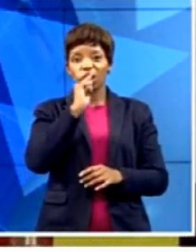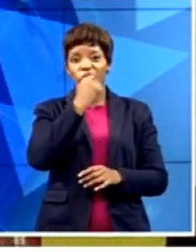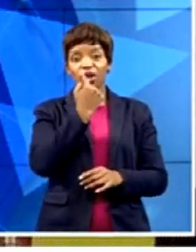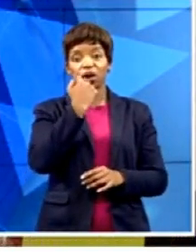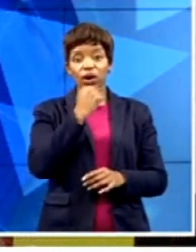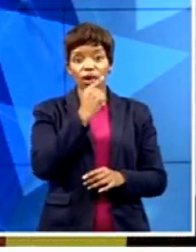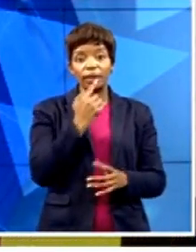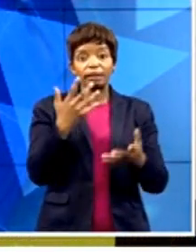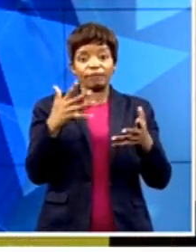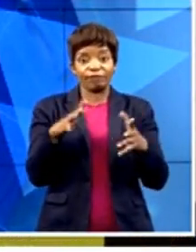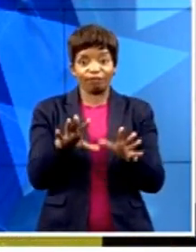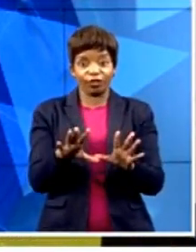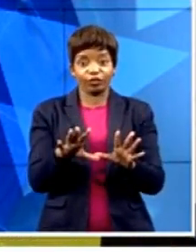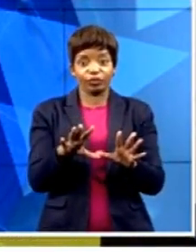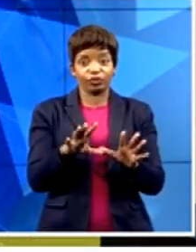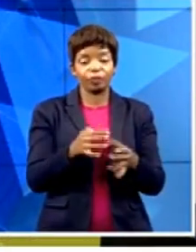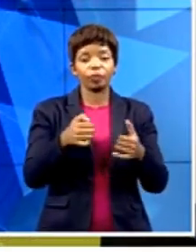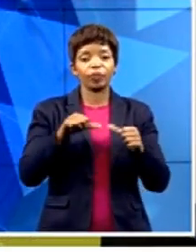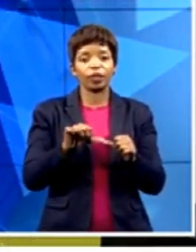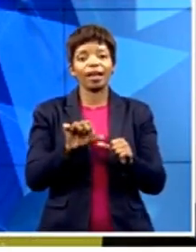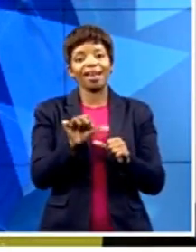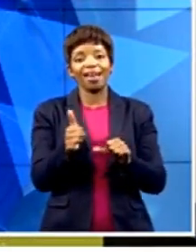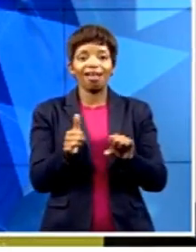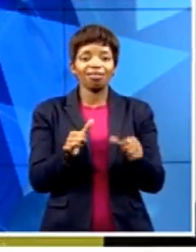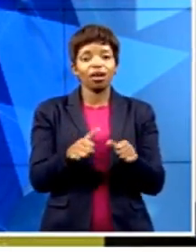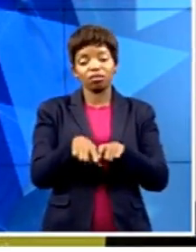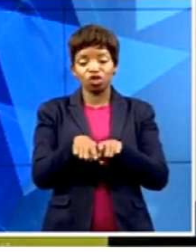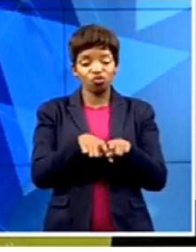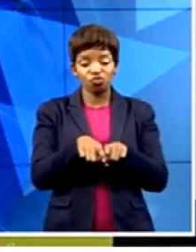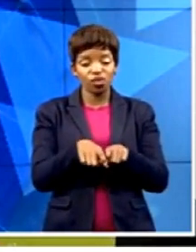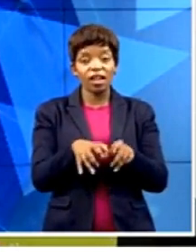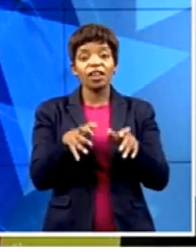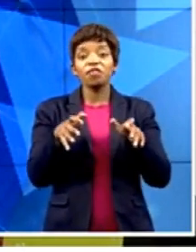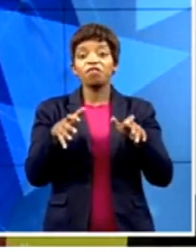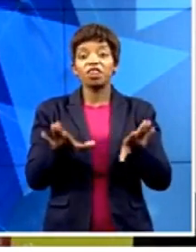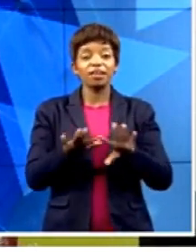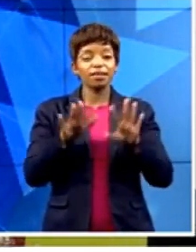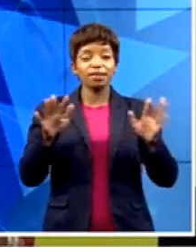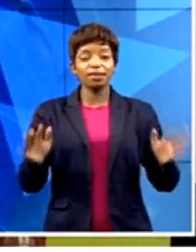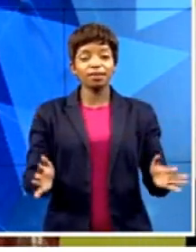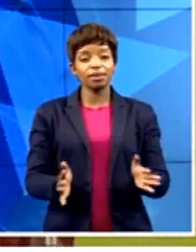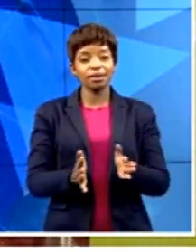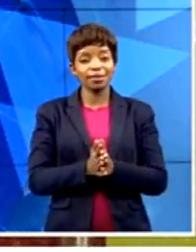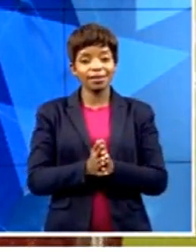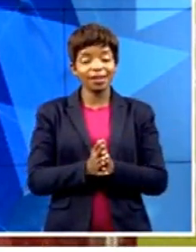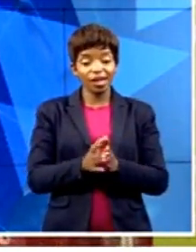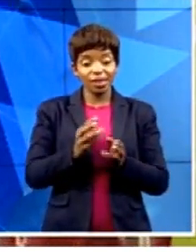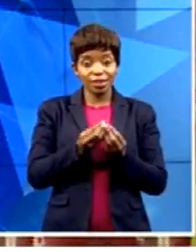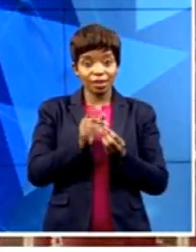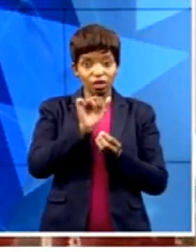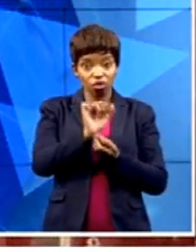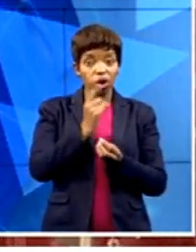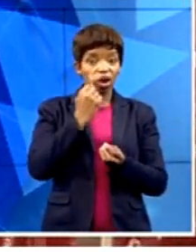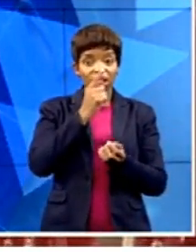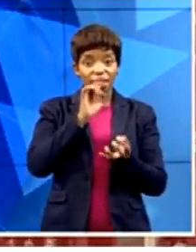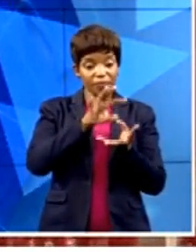are being done. And then once that is done, the samples will then be taken back to the National Health Laboratory Services, where it